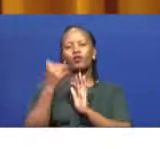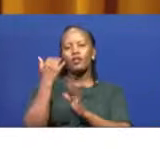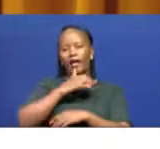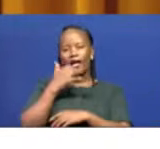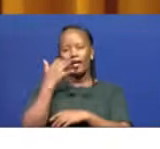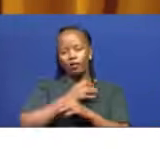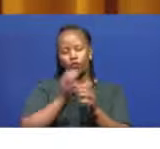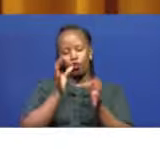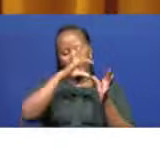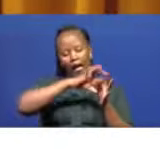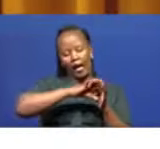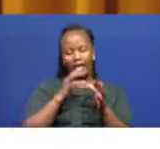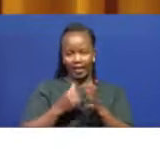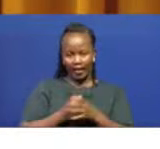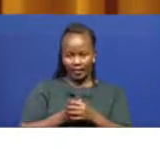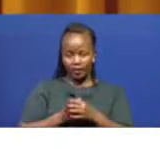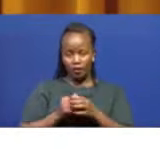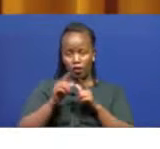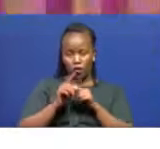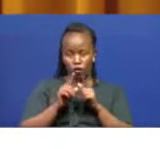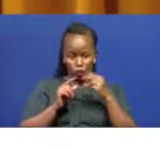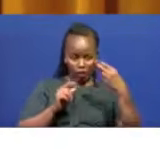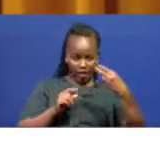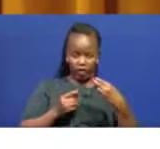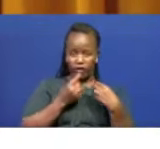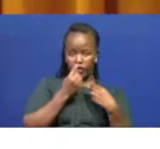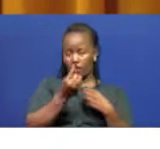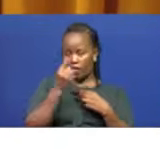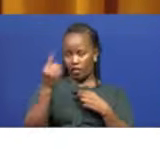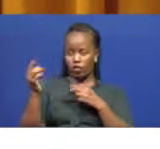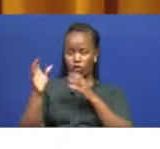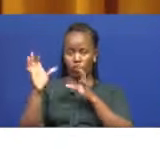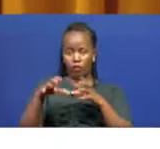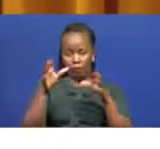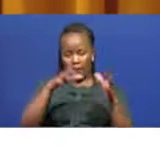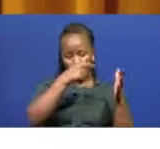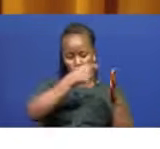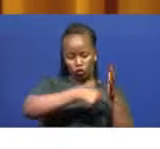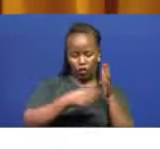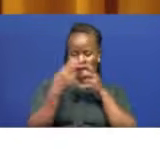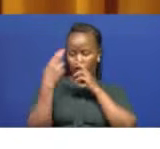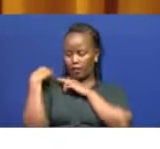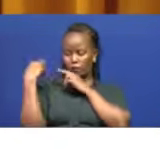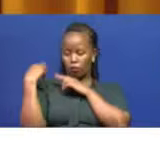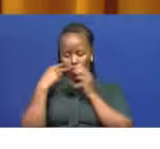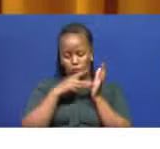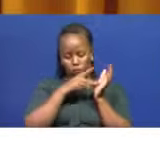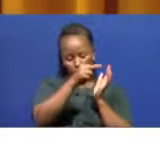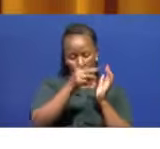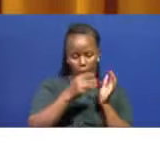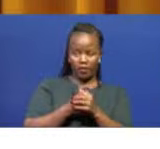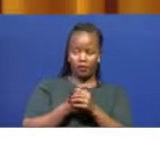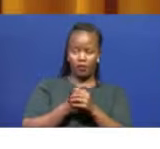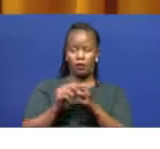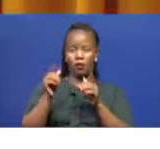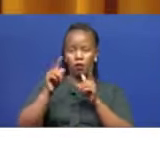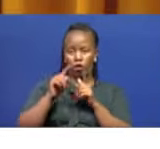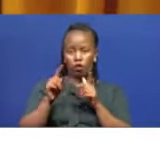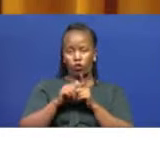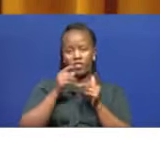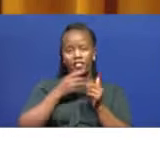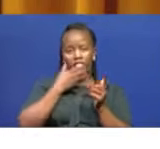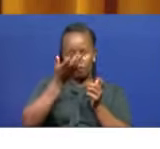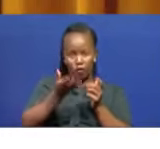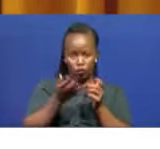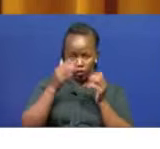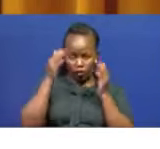anchored, and each party bears its own costs. In his submissions, Mr. Omoke focused